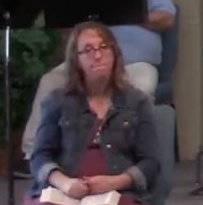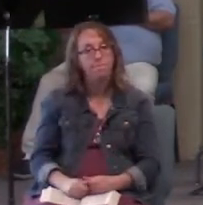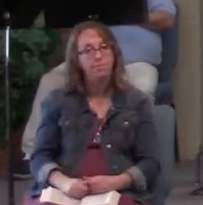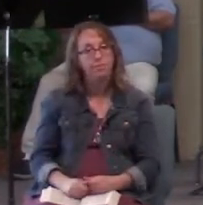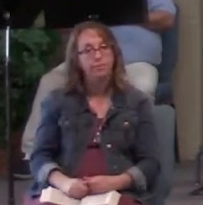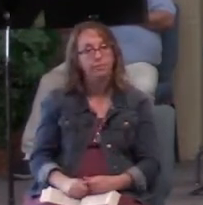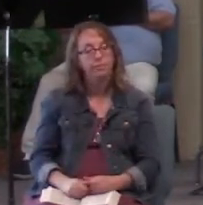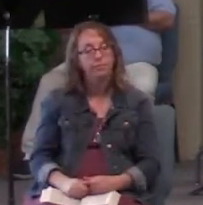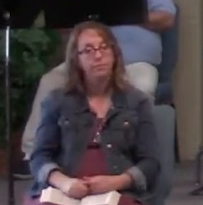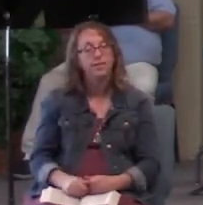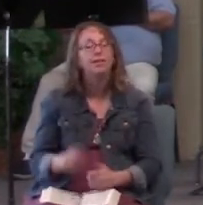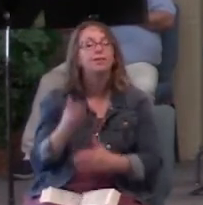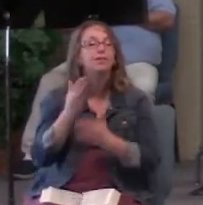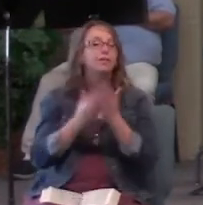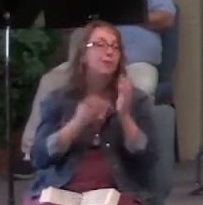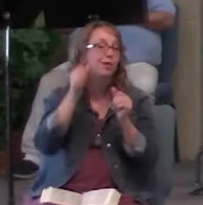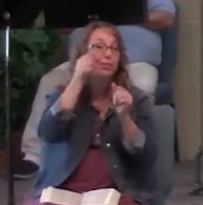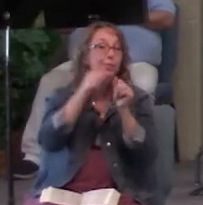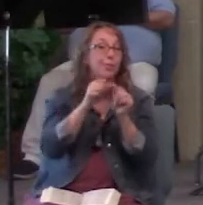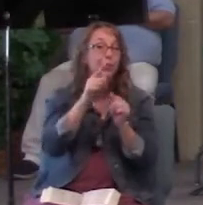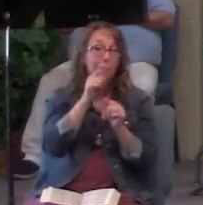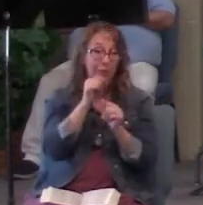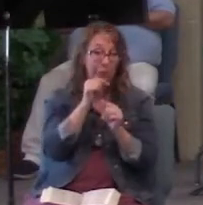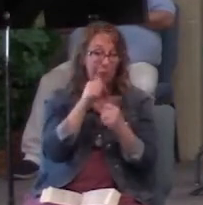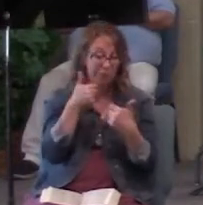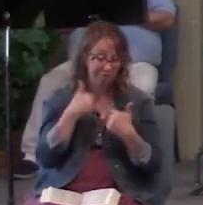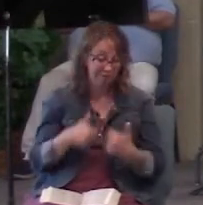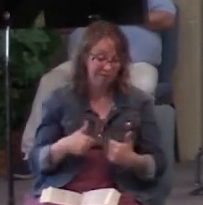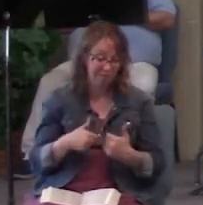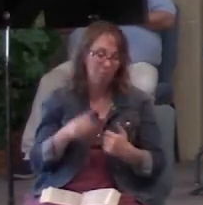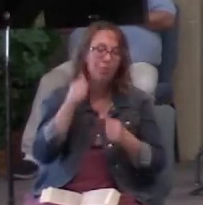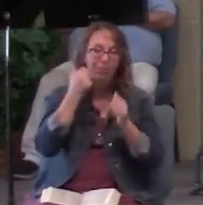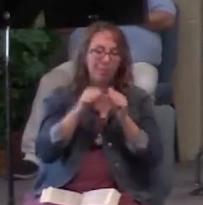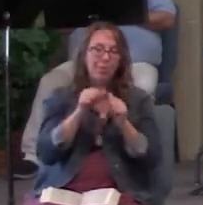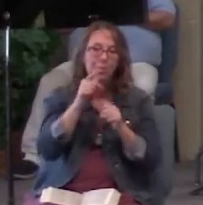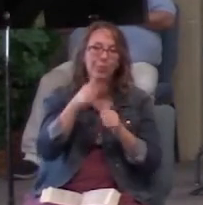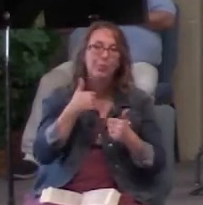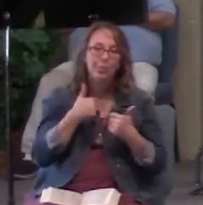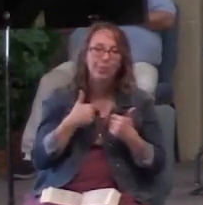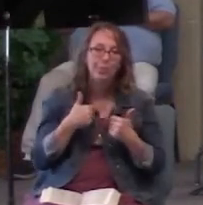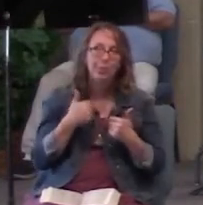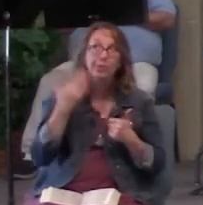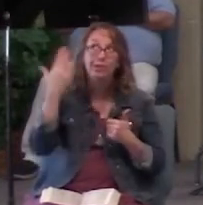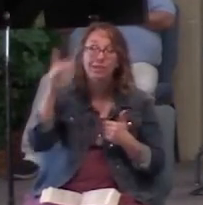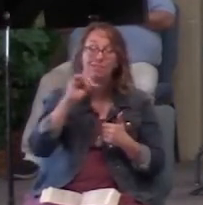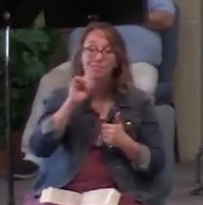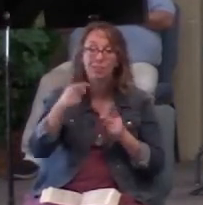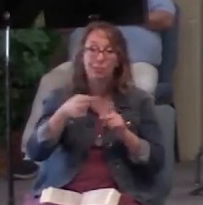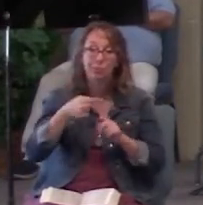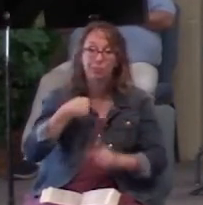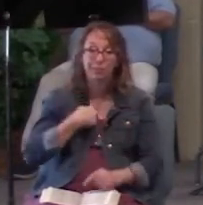But you know, part of remembering who he is remembering who he is to me.